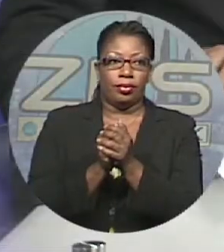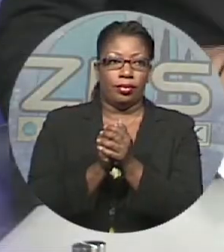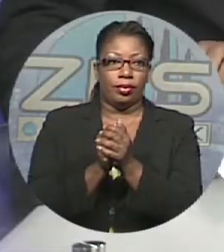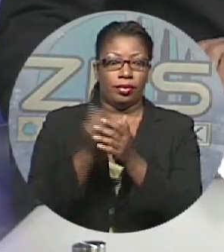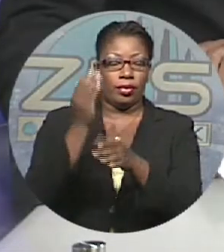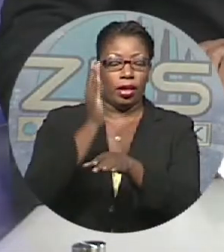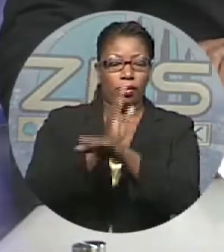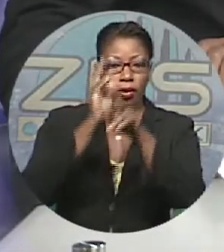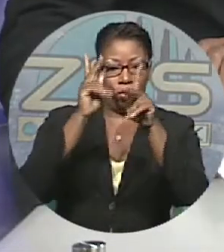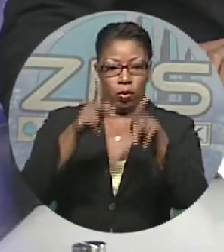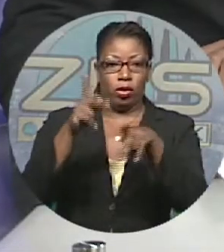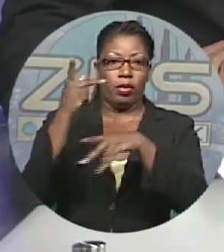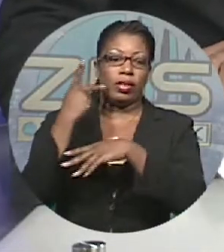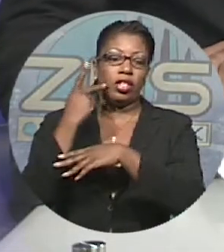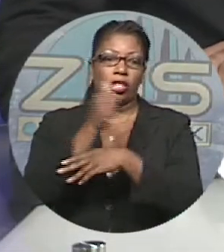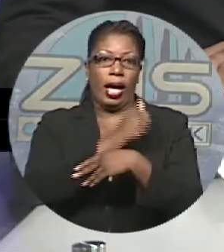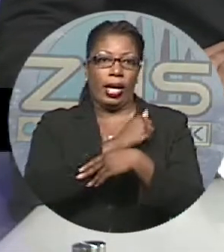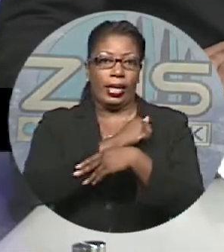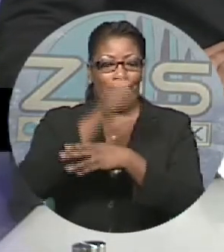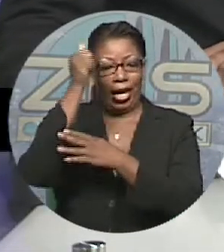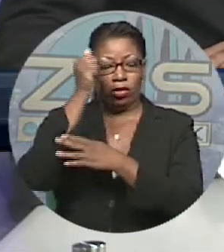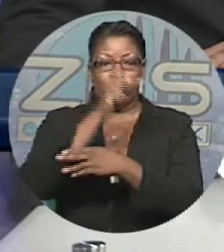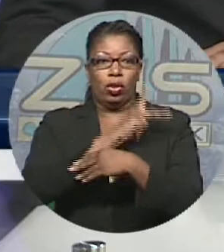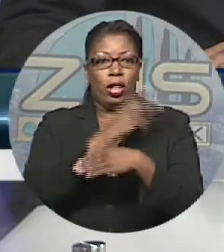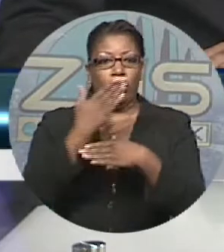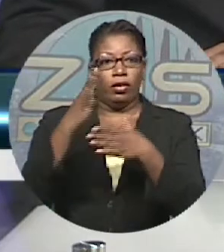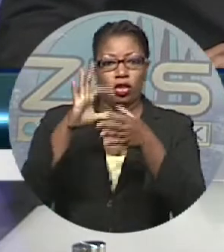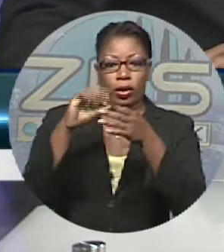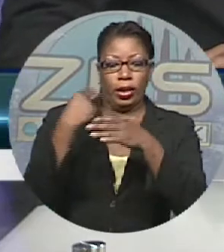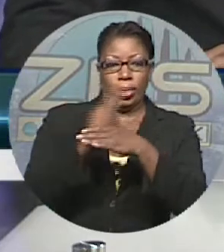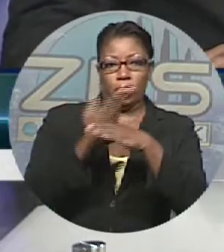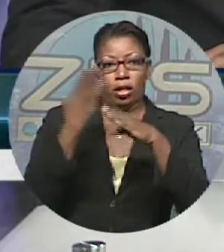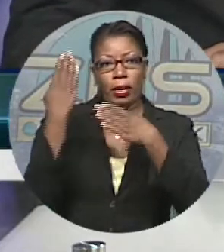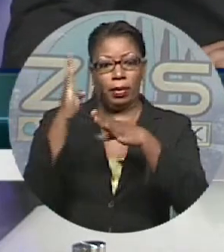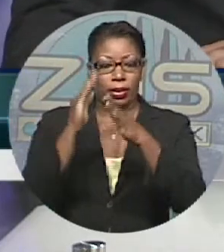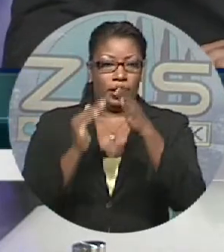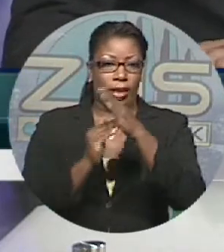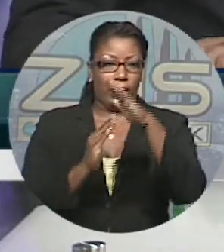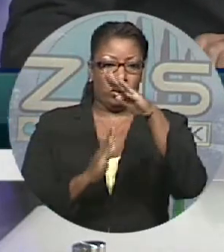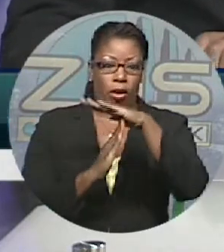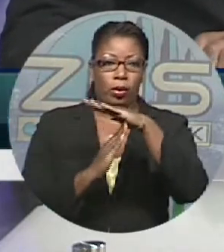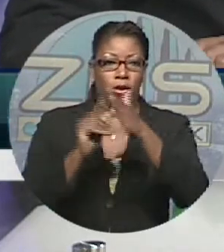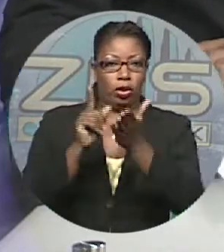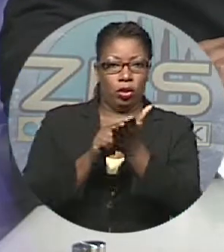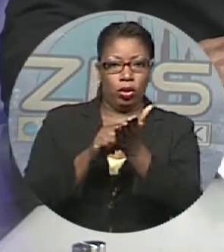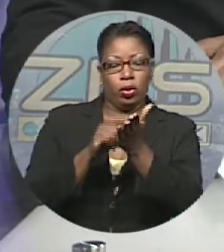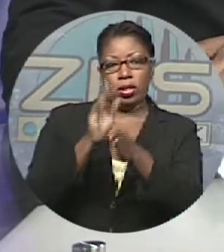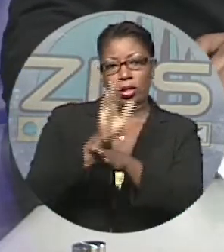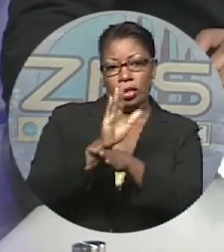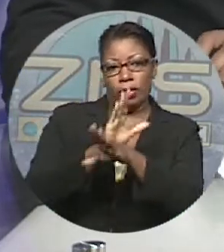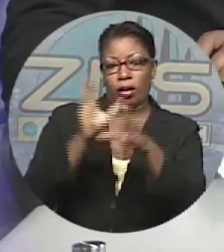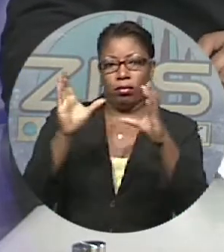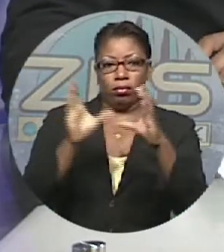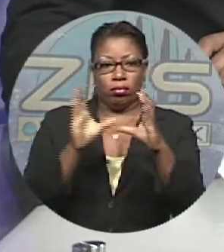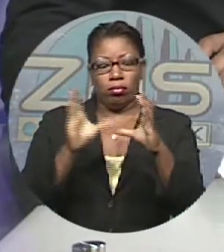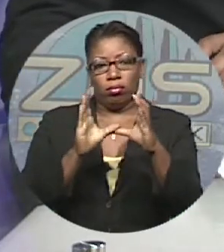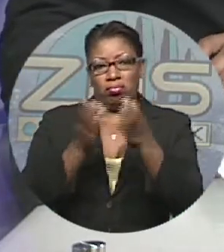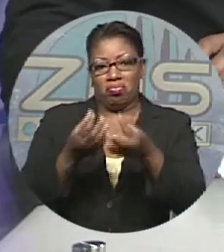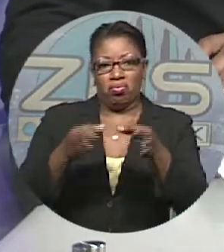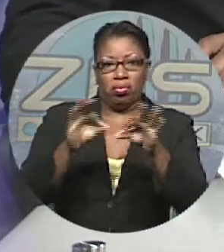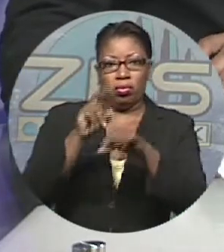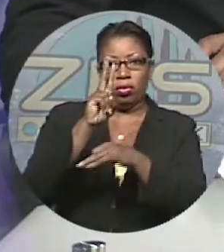Good evening, everyone. I'm Keish Latterly. And I'm Andrew Knowles. Thanks for joining us on The Bahamas Tonight. Topping the news this evening, a contract worth